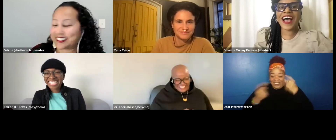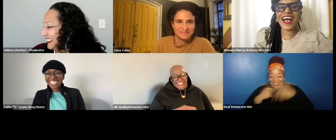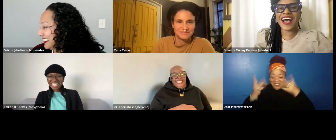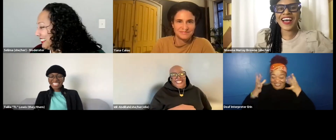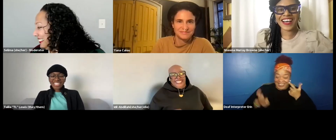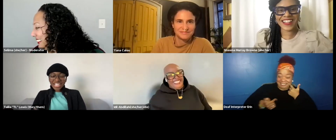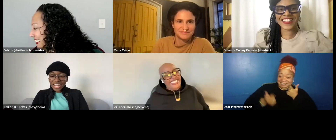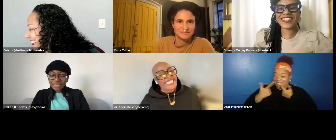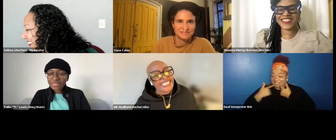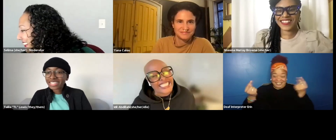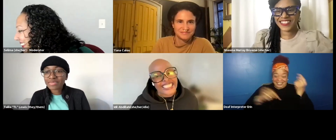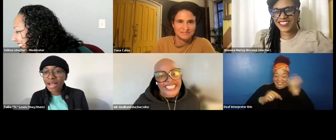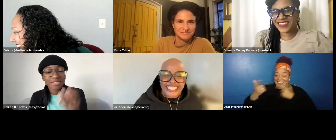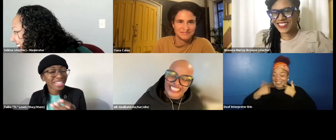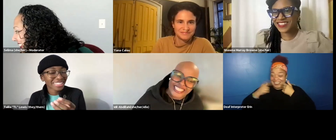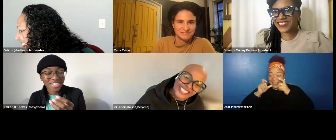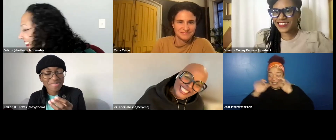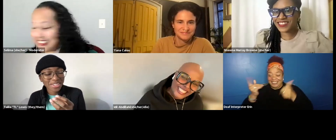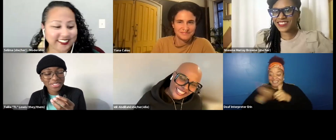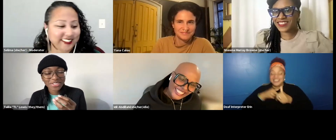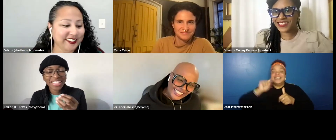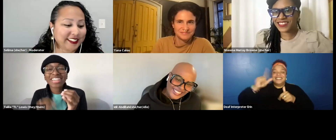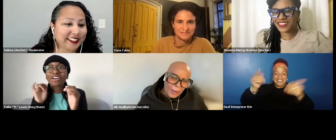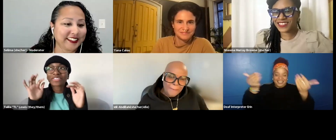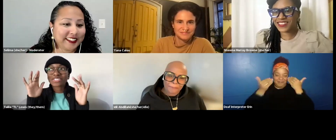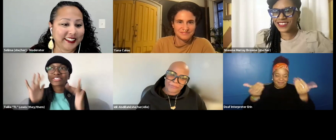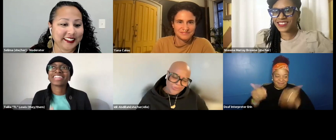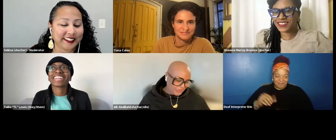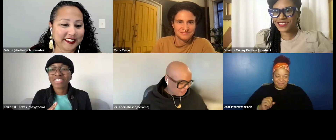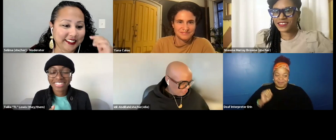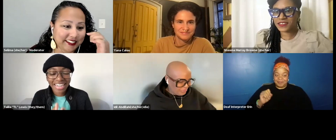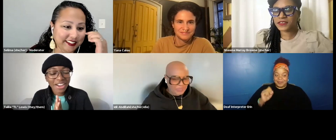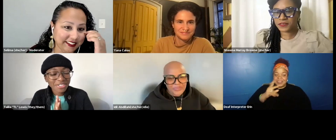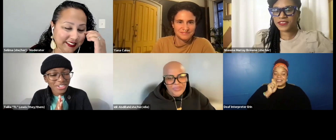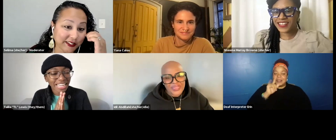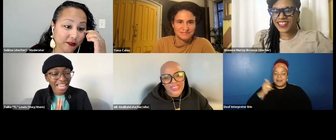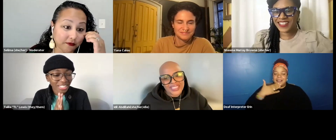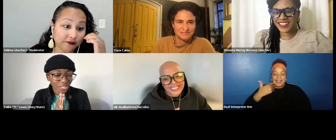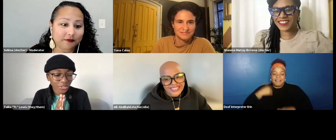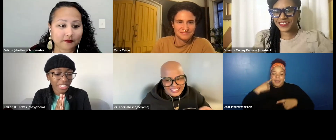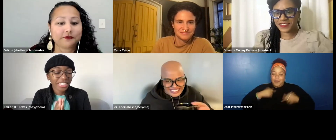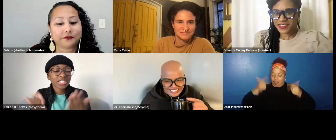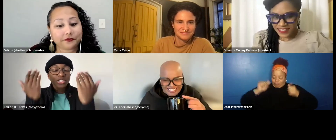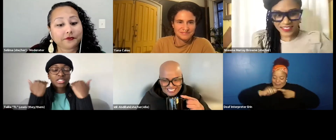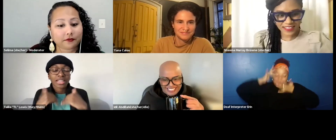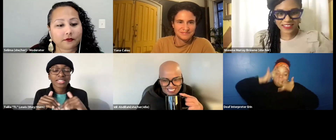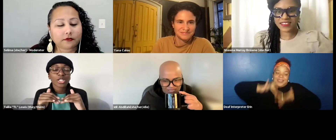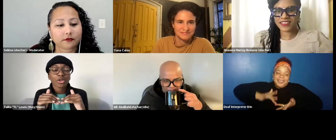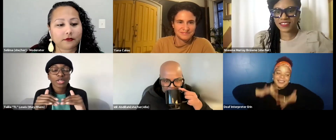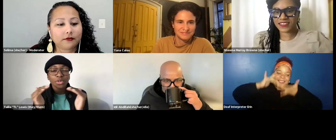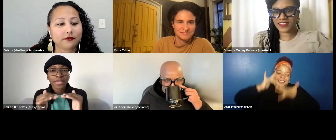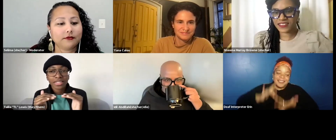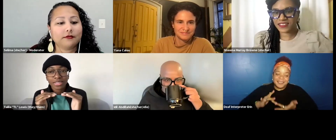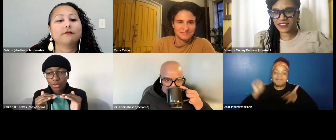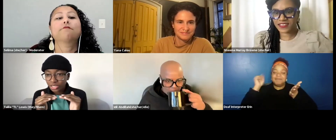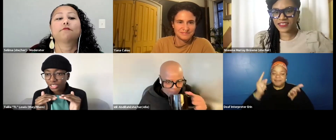This is TL. Selima, I was actually about to, I think all of us are trying to get grounded. I was going to ask you again to just like